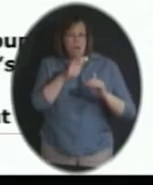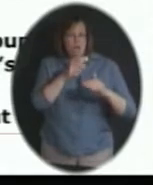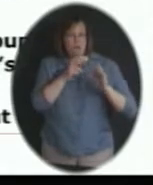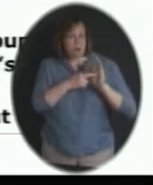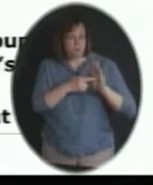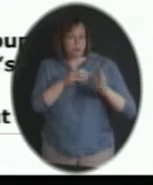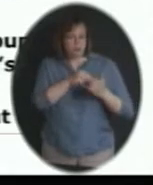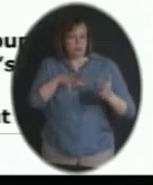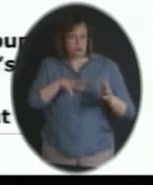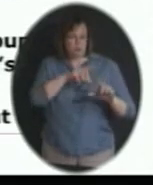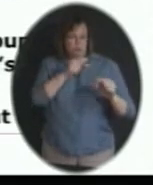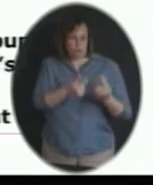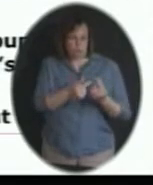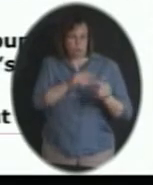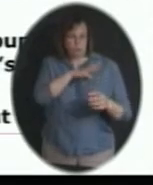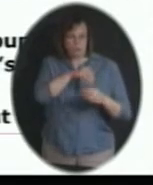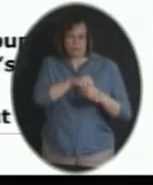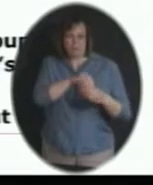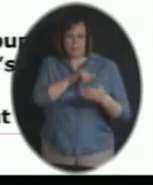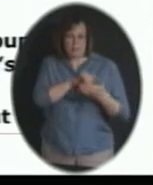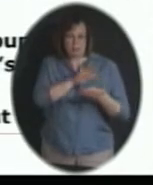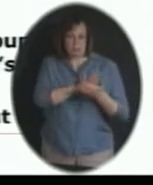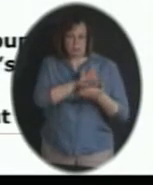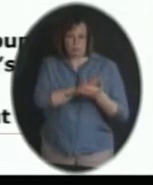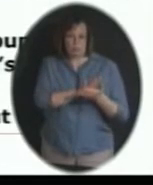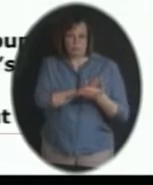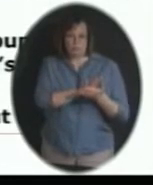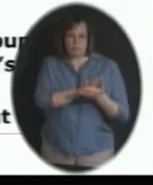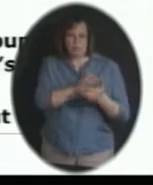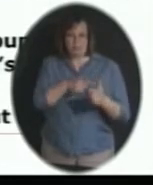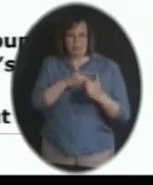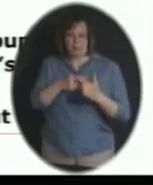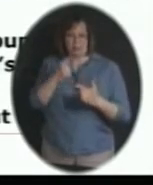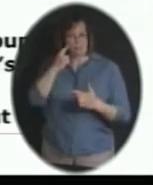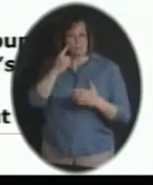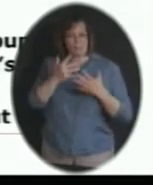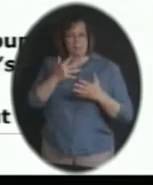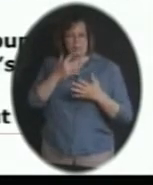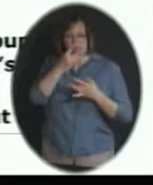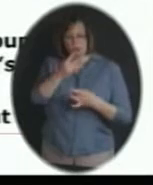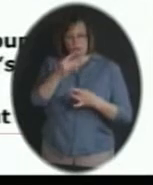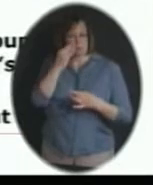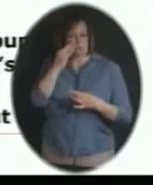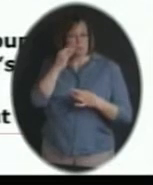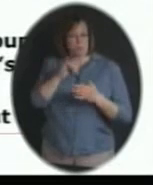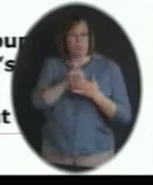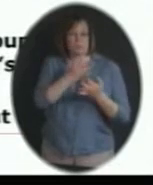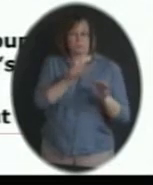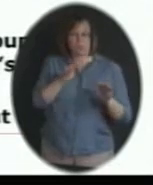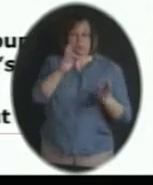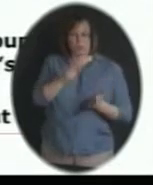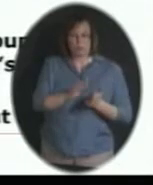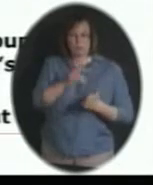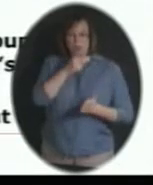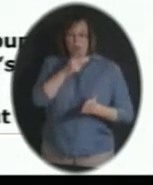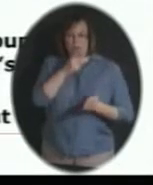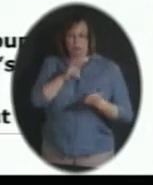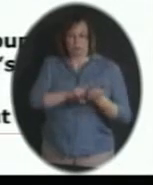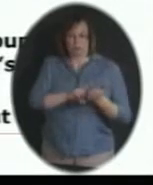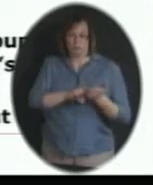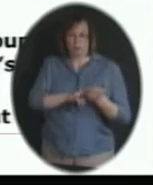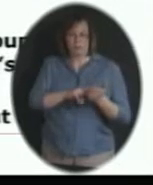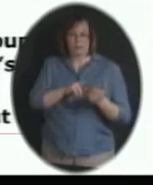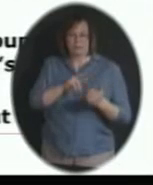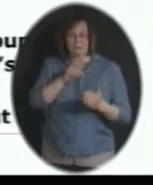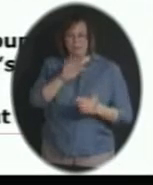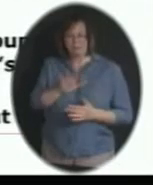students groups within the school that it's in. And then I thought you might be interested to know that the free and reduced lunch enrollment in Avid